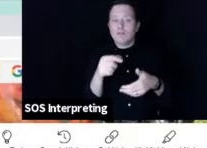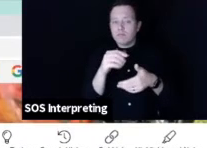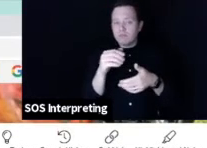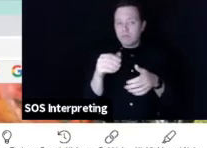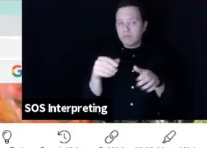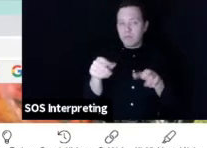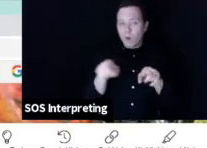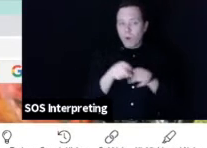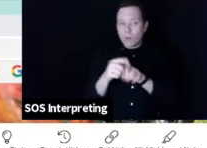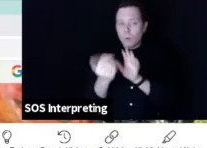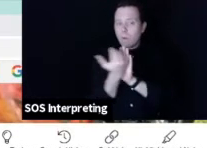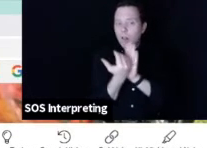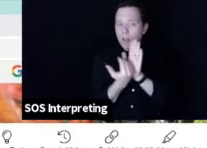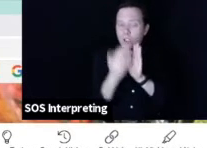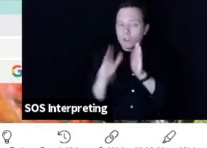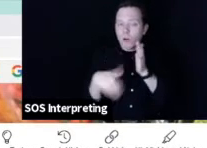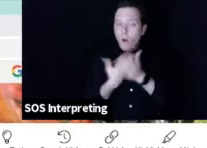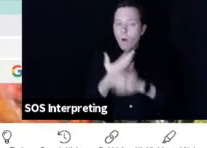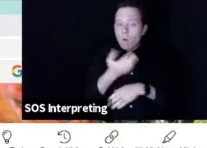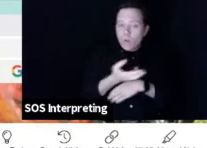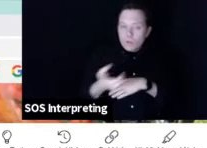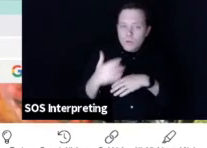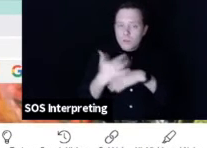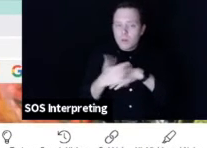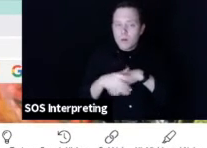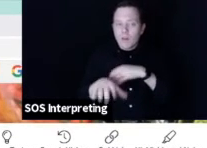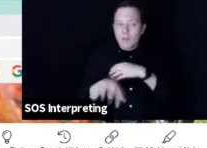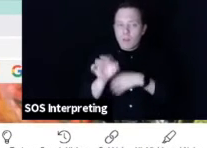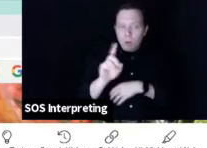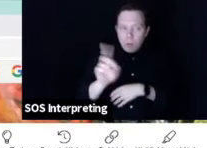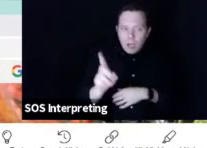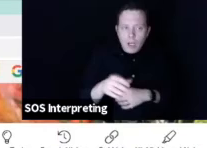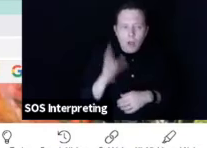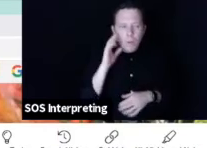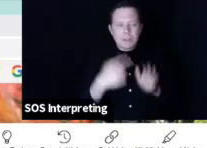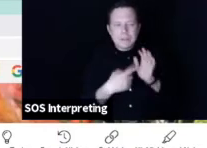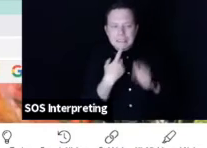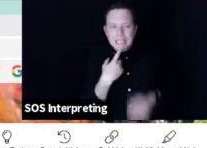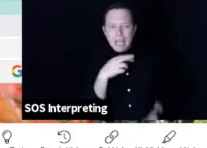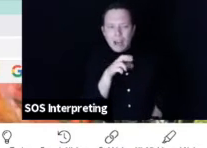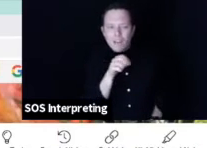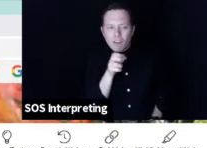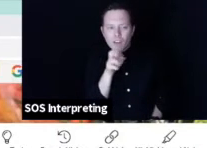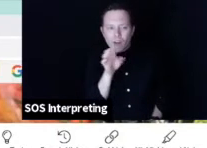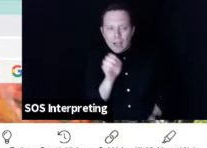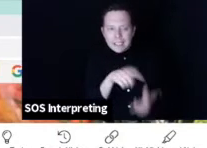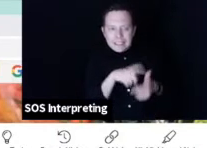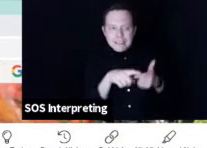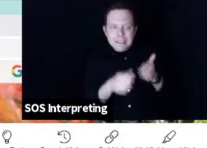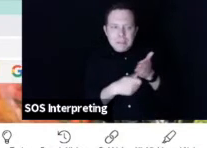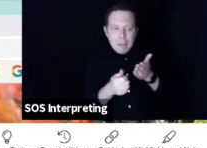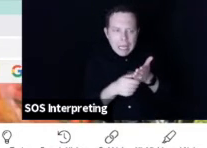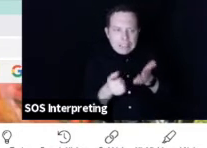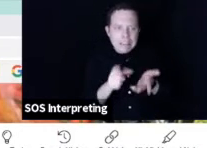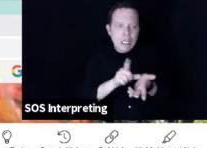what they come from. So you'll notice there's reference, magazines, news